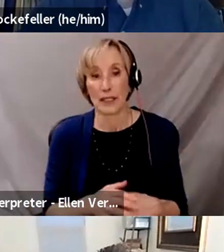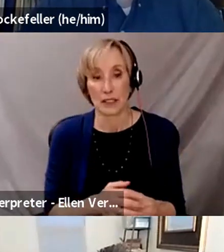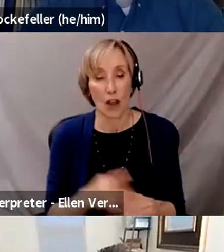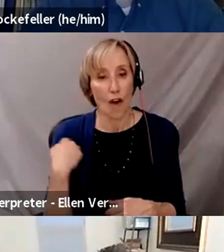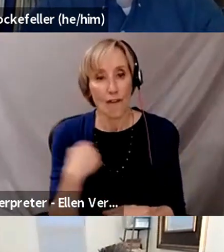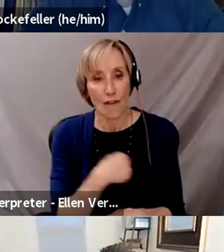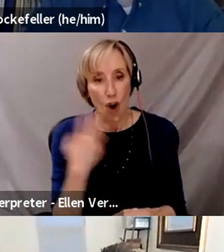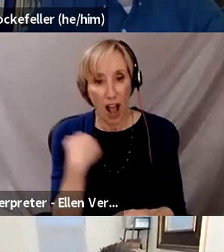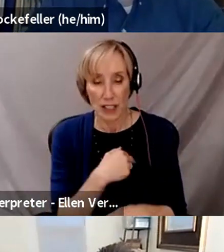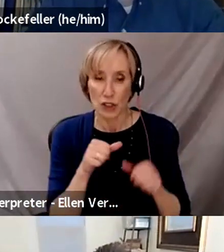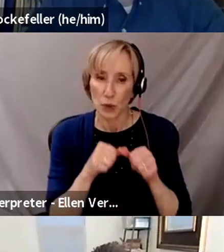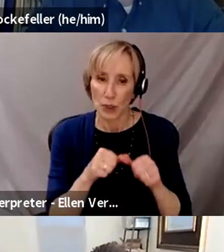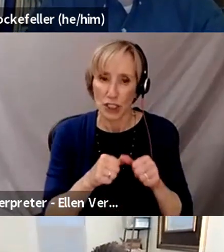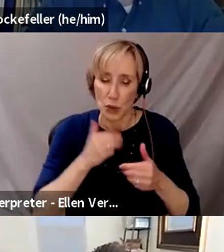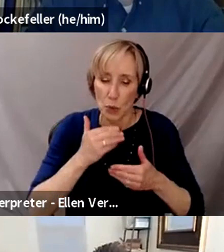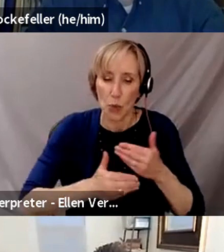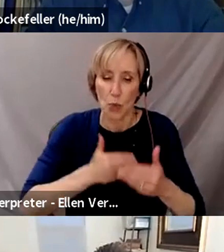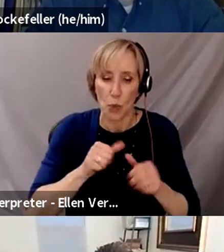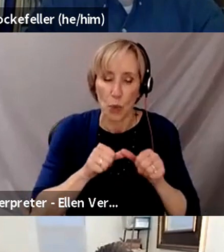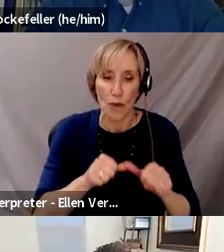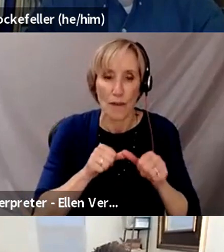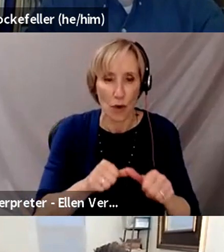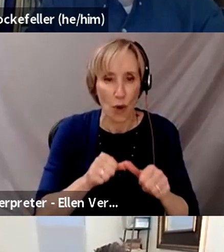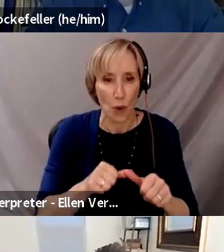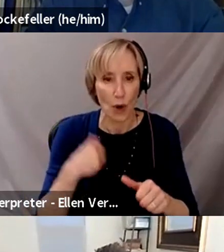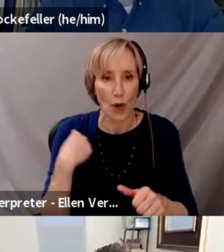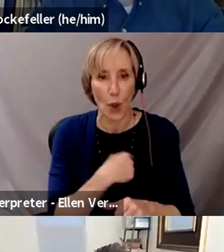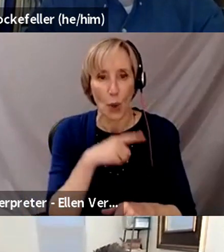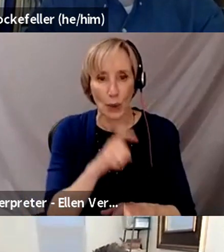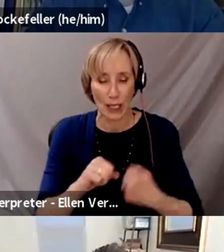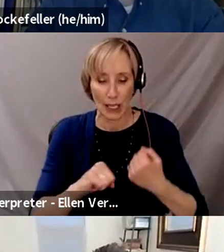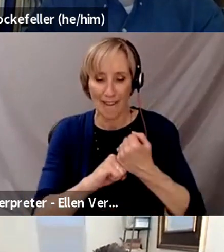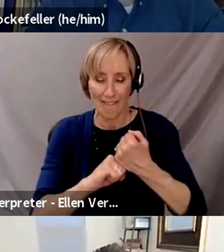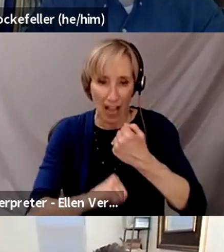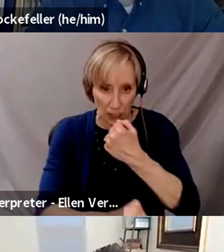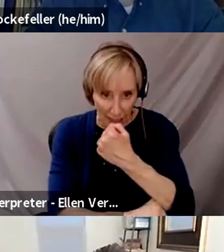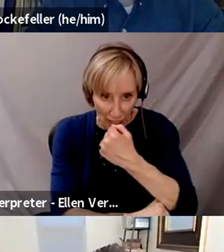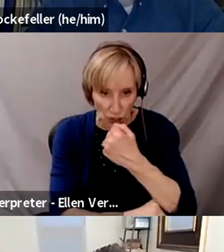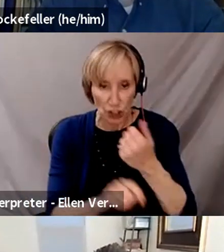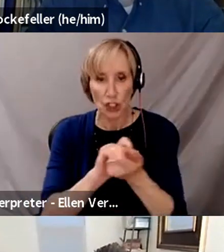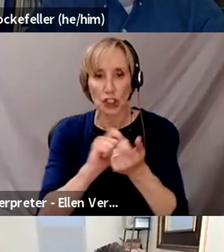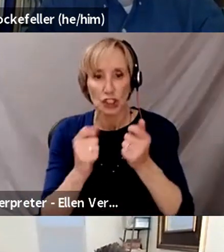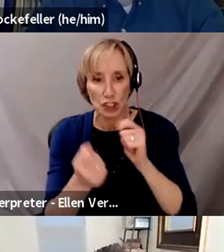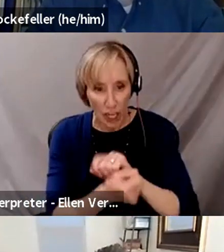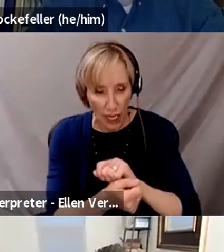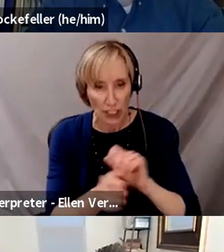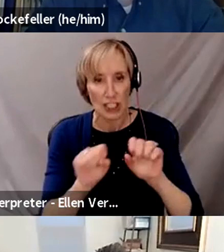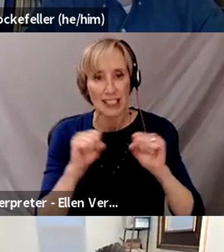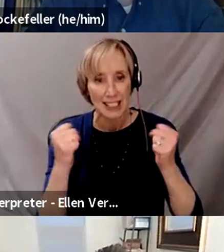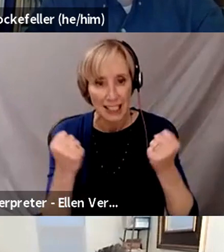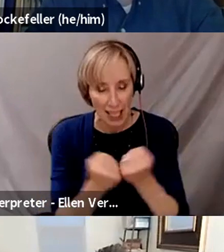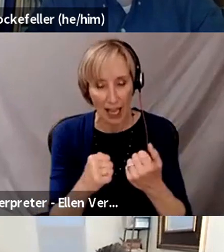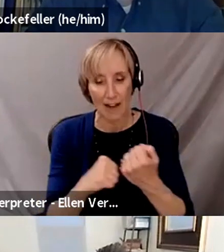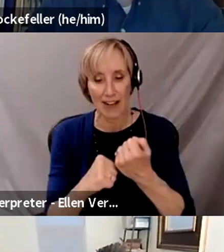continue to do that, I think it's foundational that we alter our society, to alter institutions, to alter